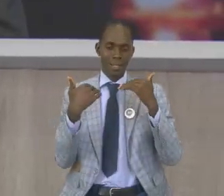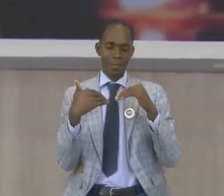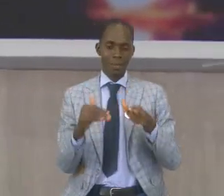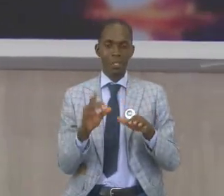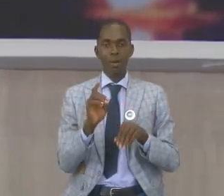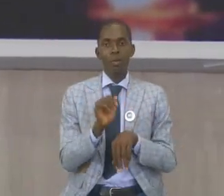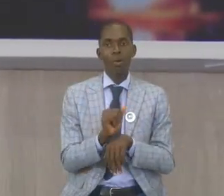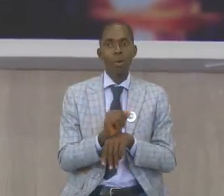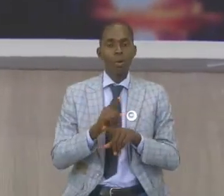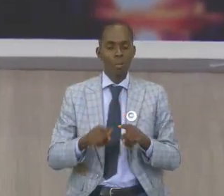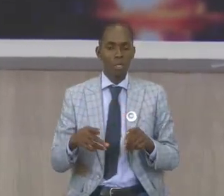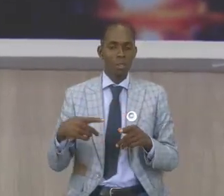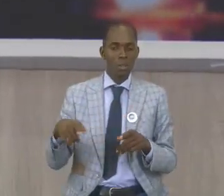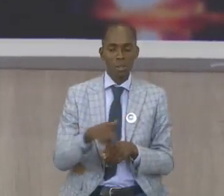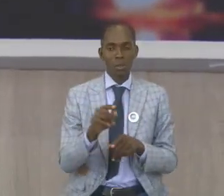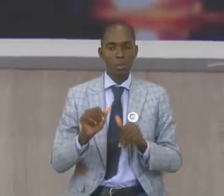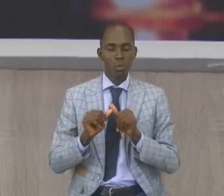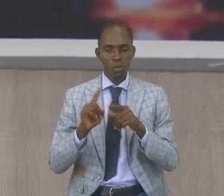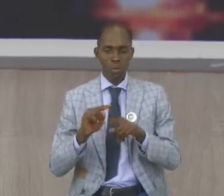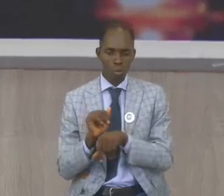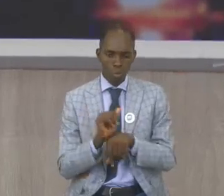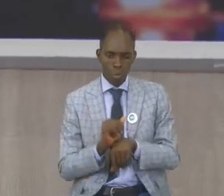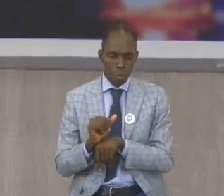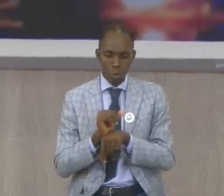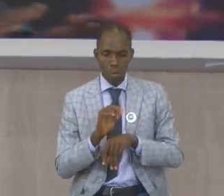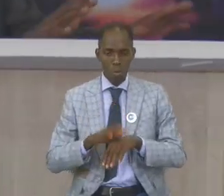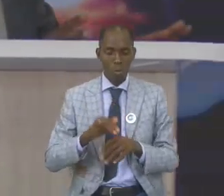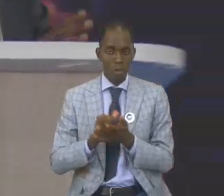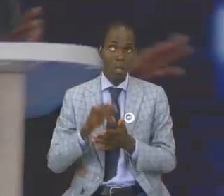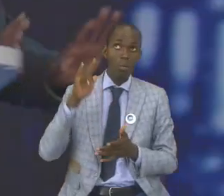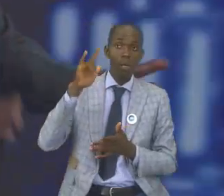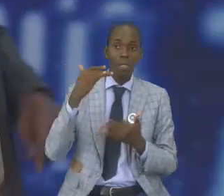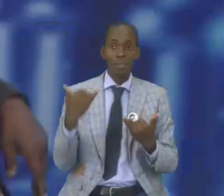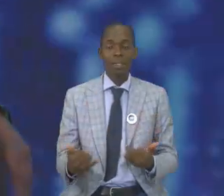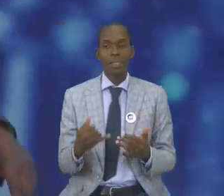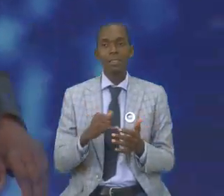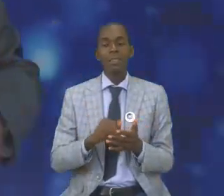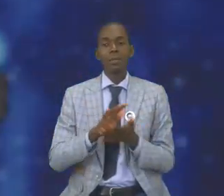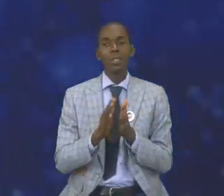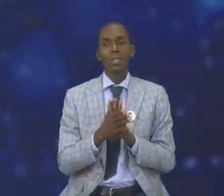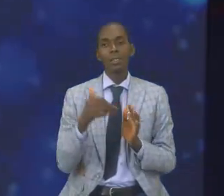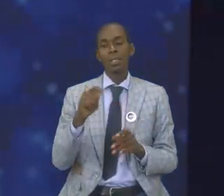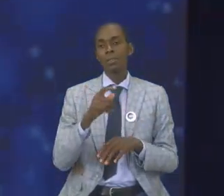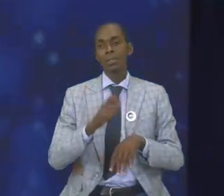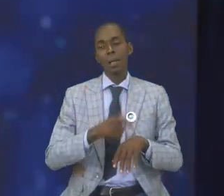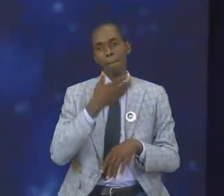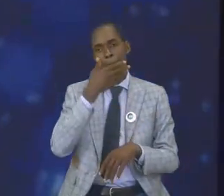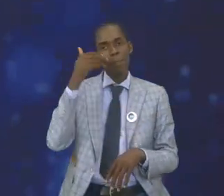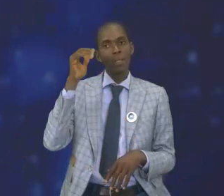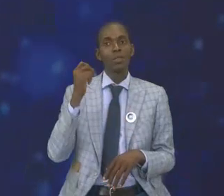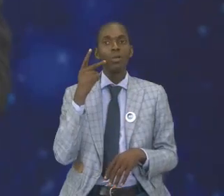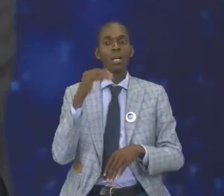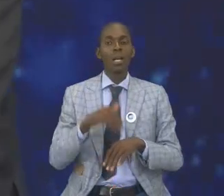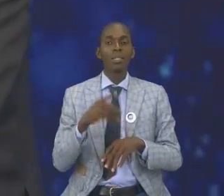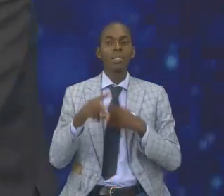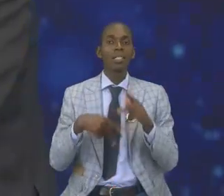they keep on improving, and now 10 times better. Look at the bridges that we have. We used to have the